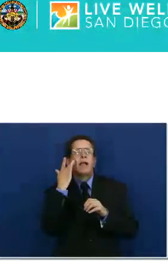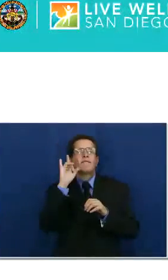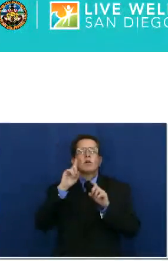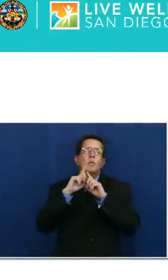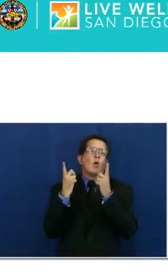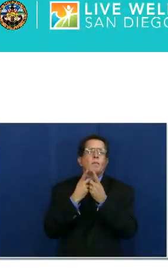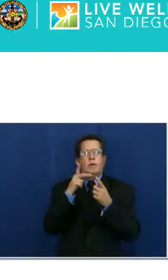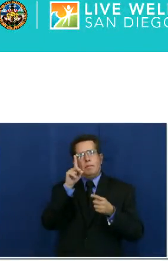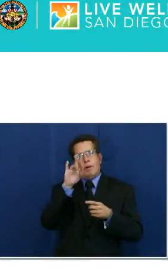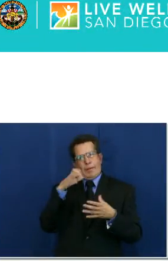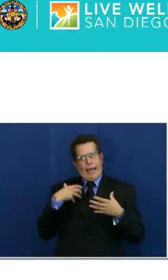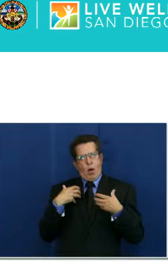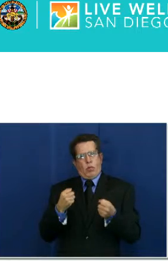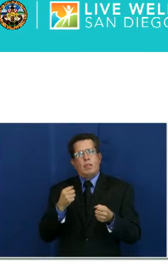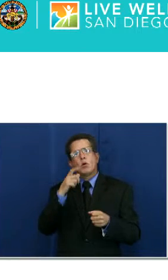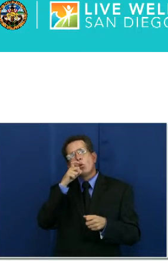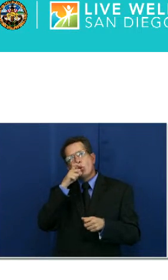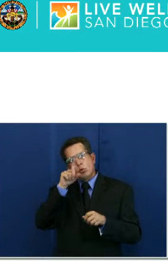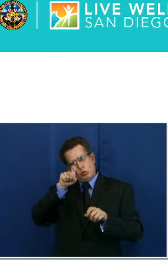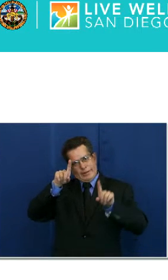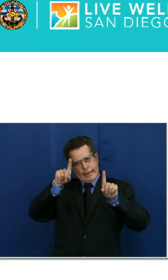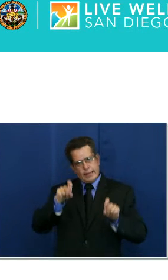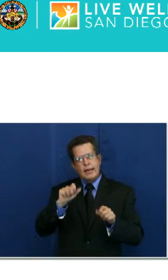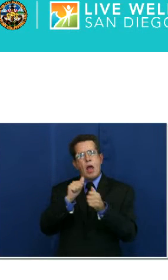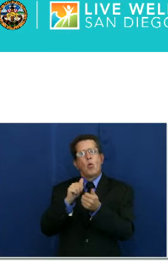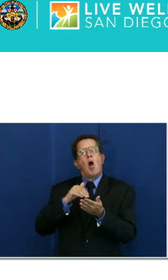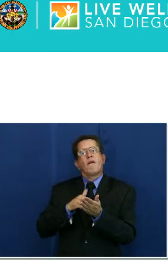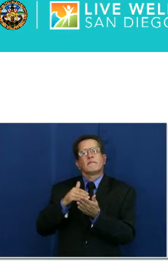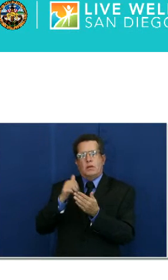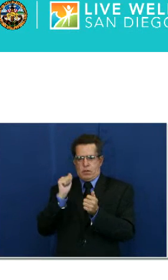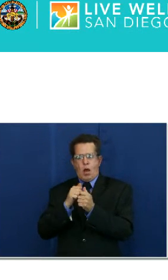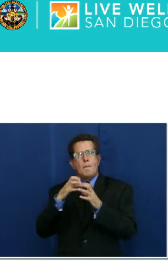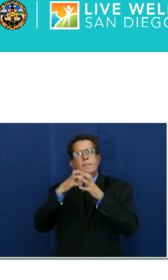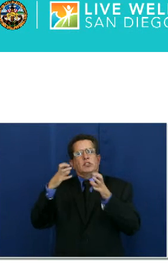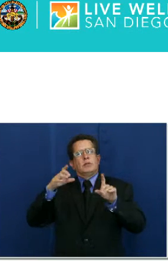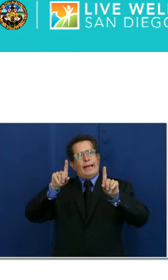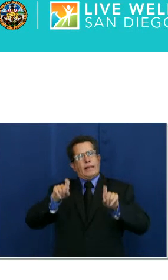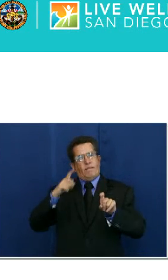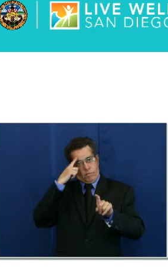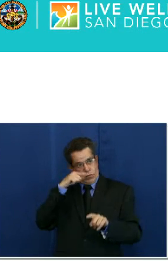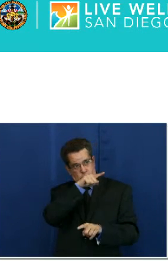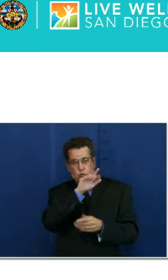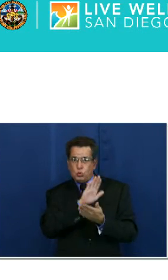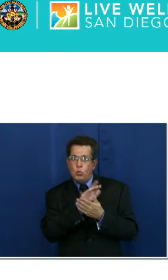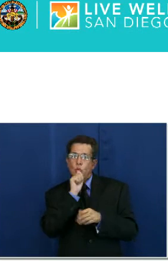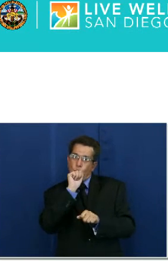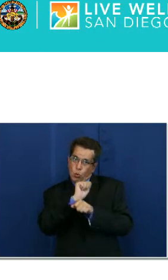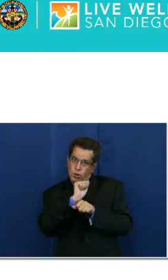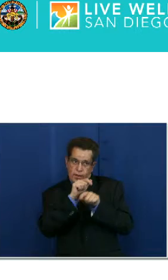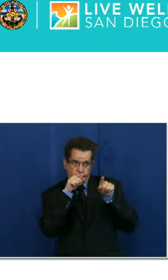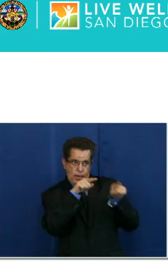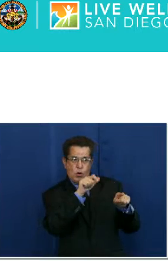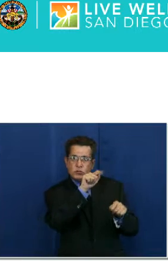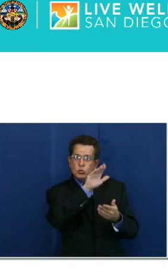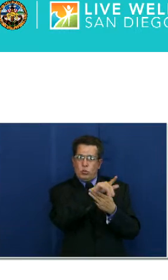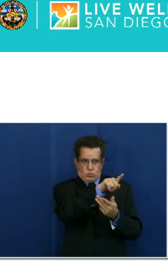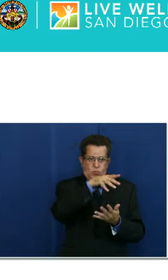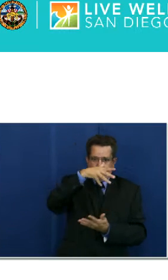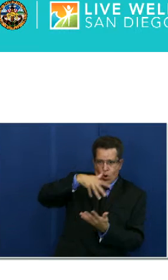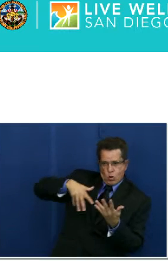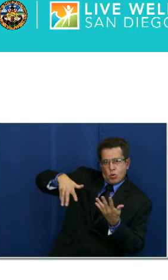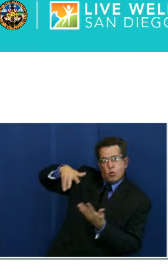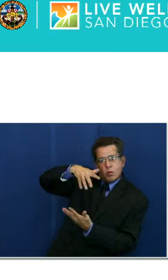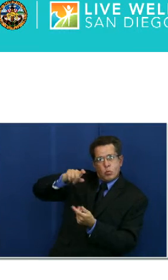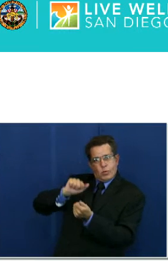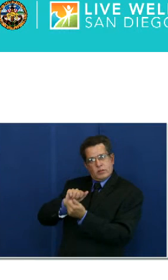Health, who should be tested and how often. They say that school staff who are going to have contact with other students or other staff,